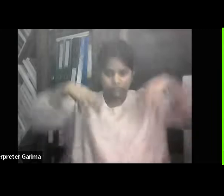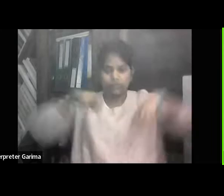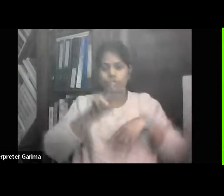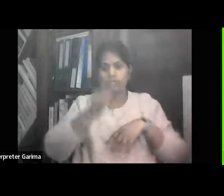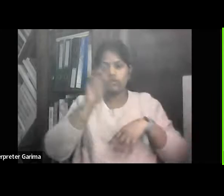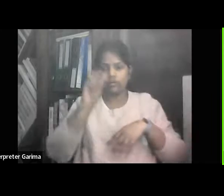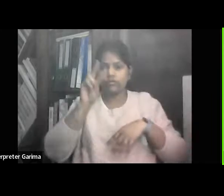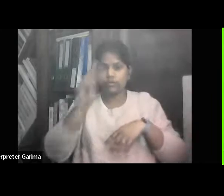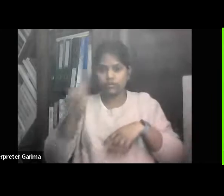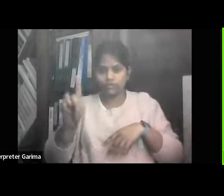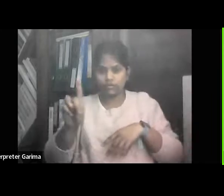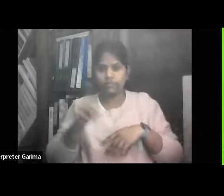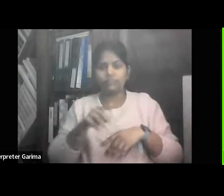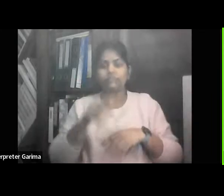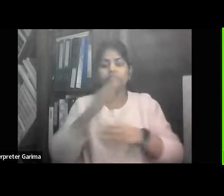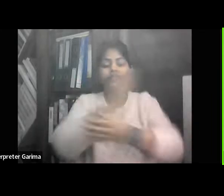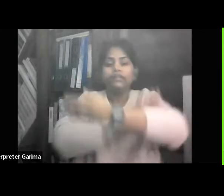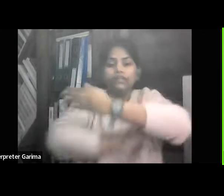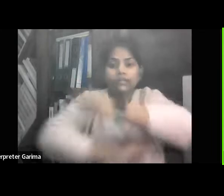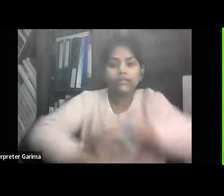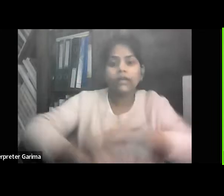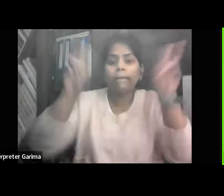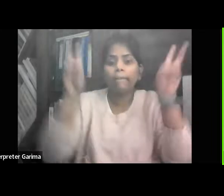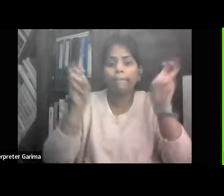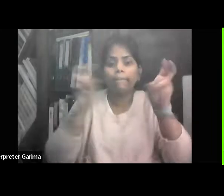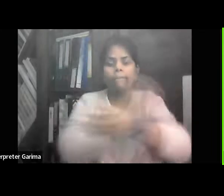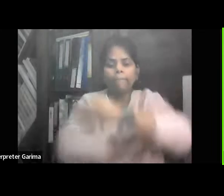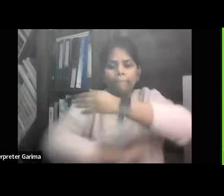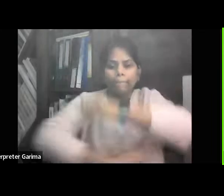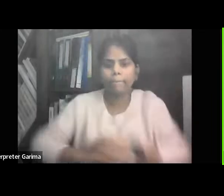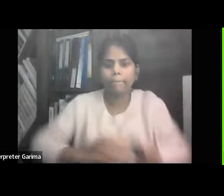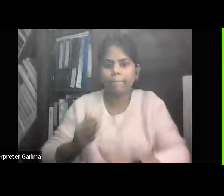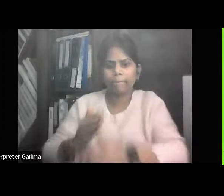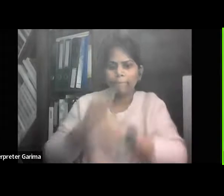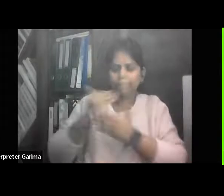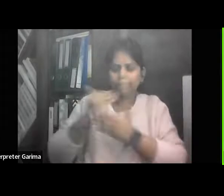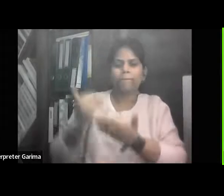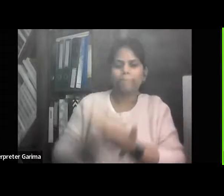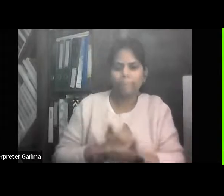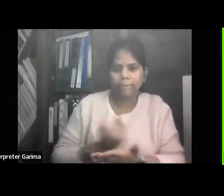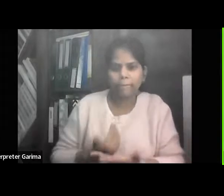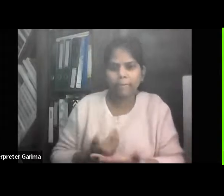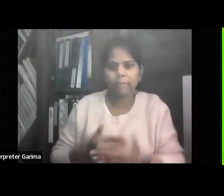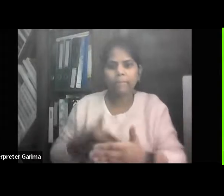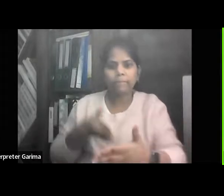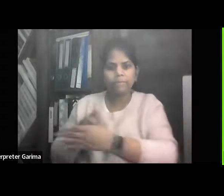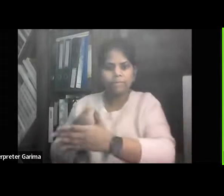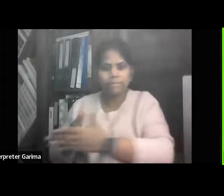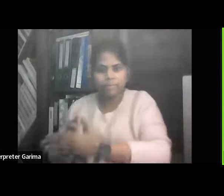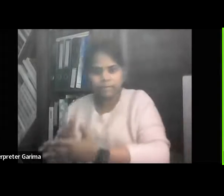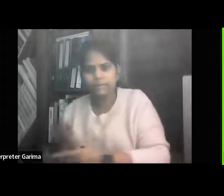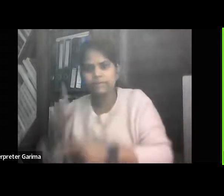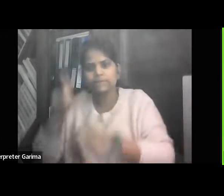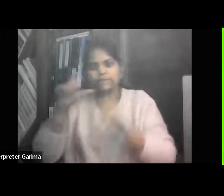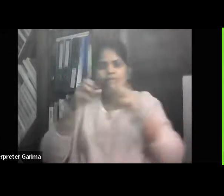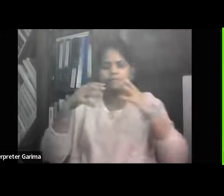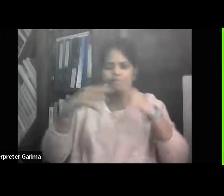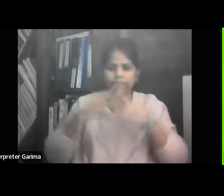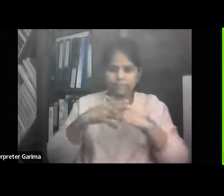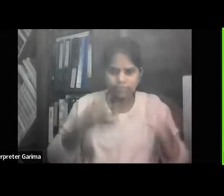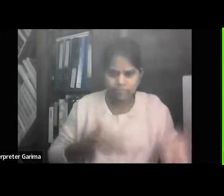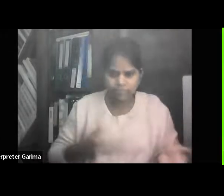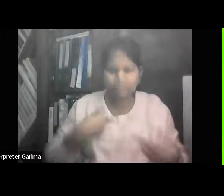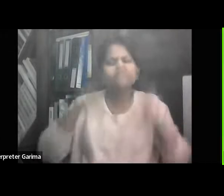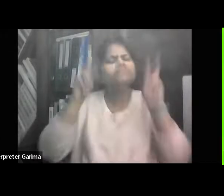disability, resistance, disruption, and transgression in this technical session on the theme of disability and performance. Well, my topic